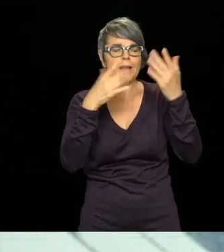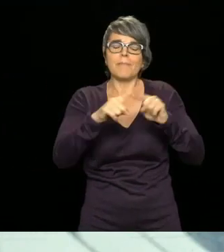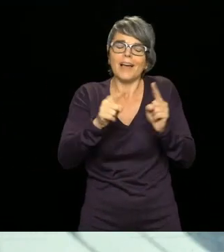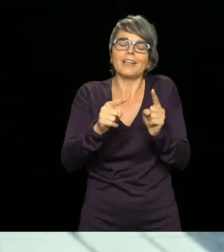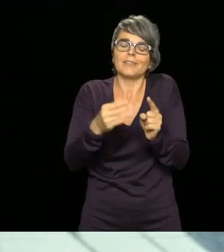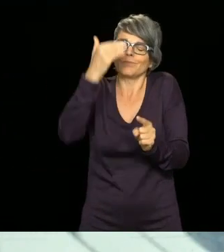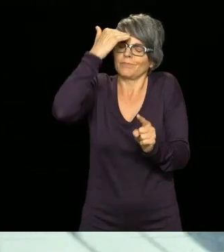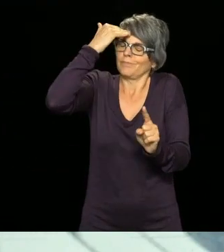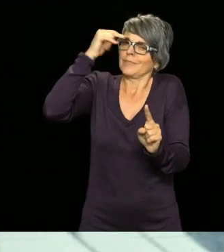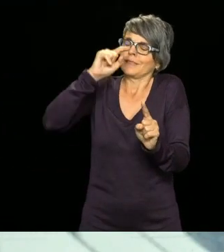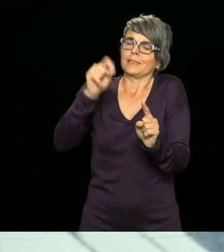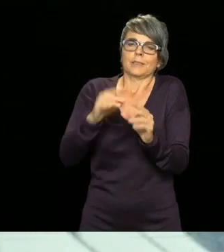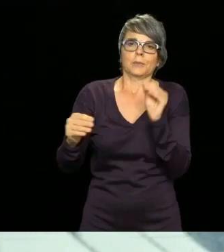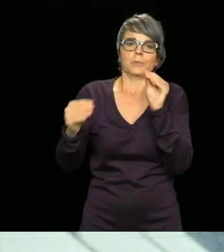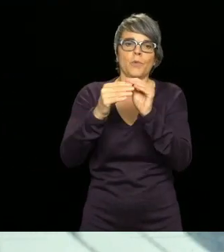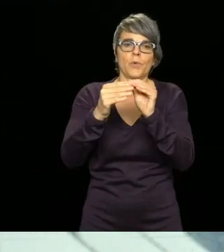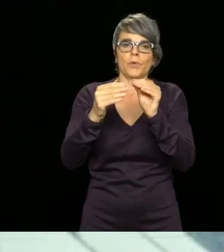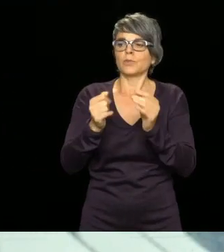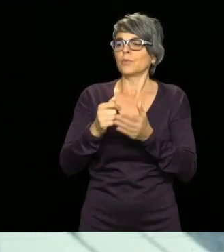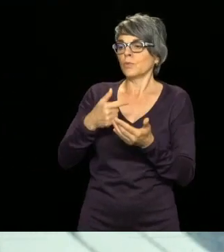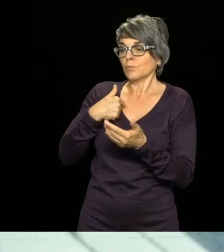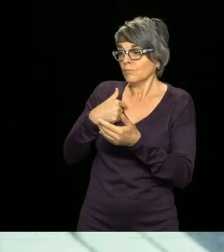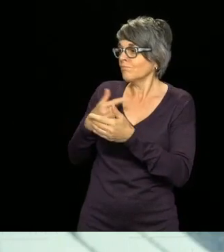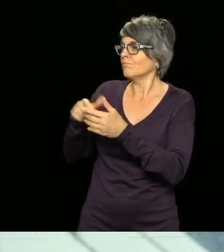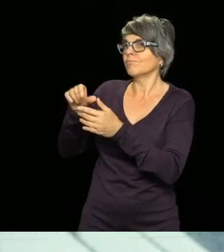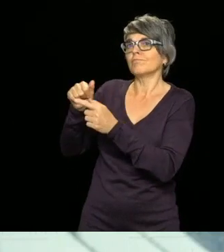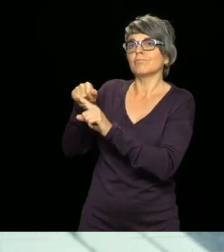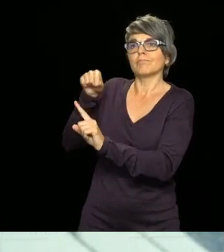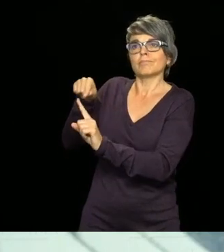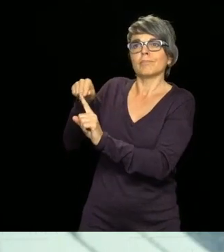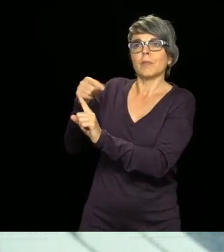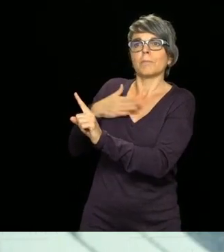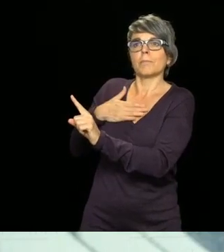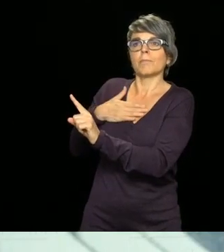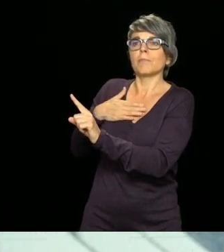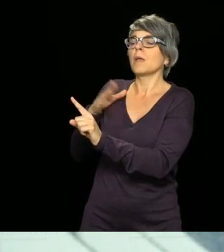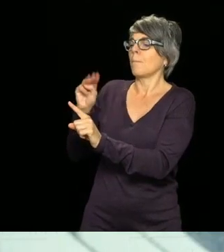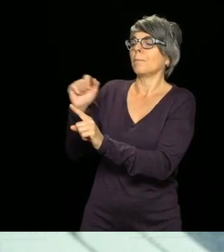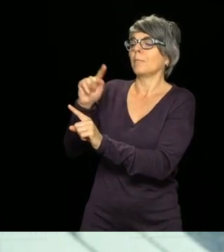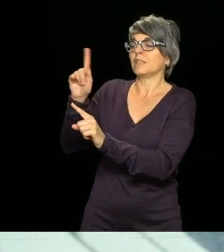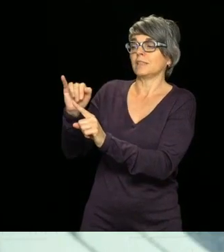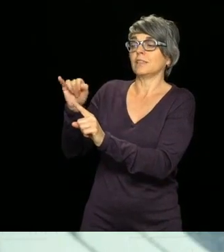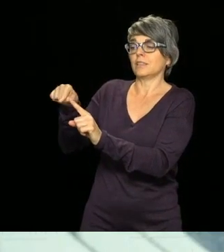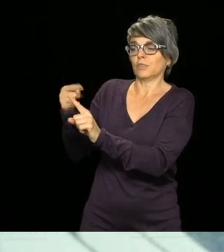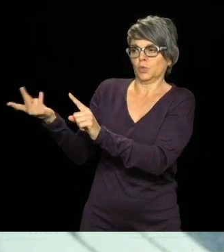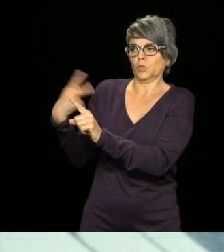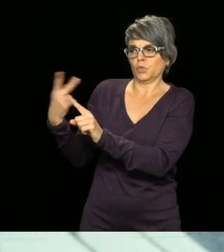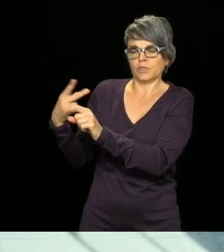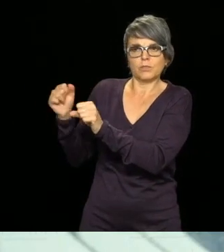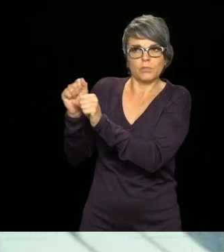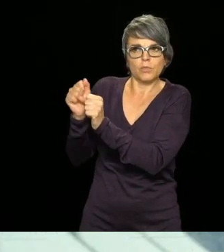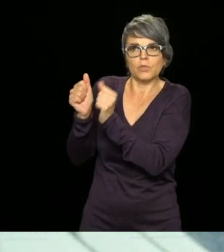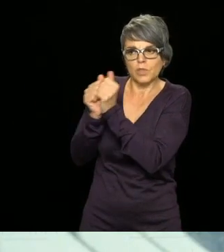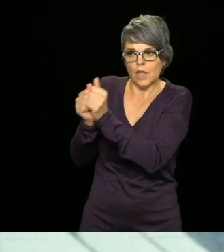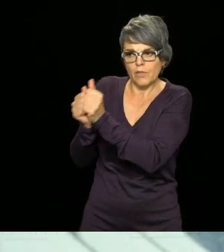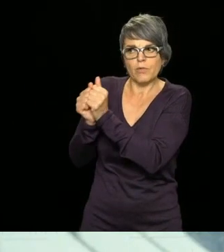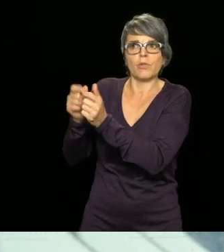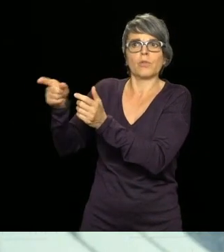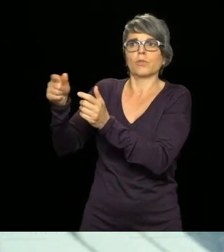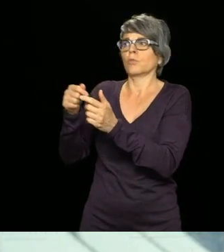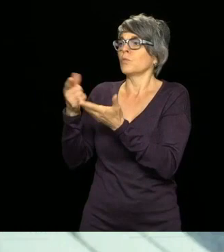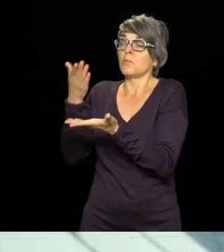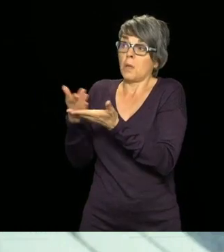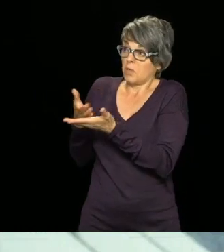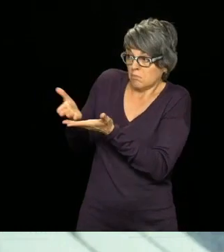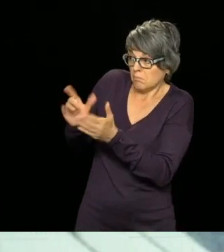issue and doing consultations, and she may want to elaborate a bit more on the nature of